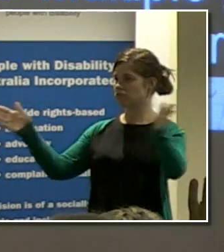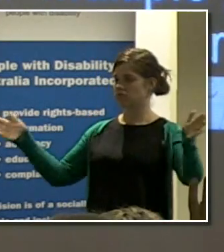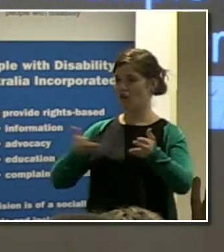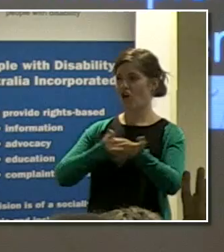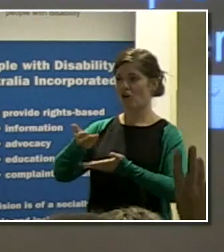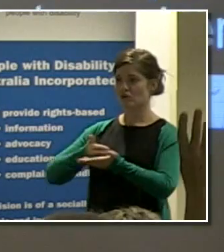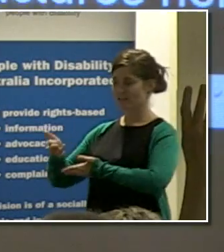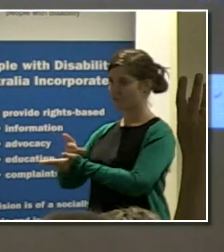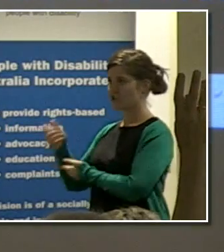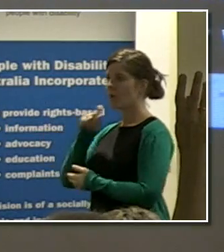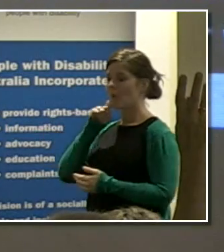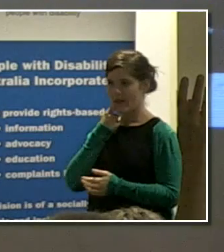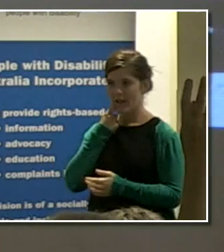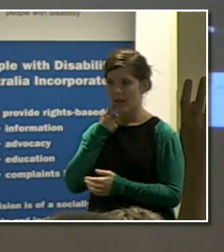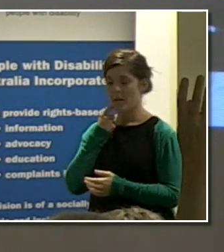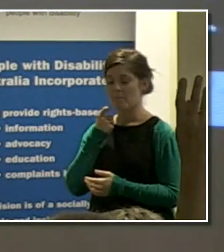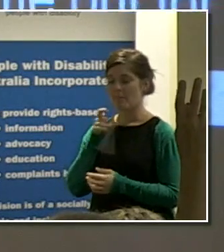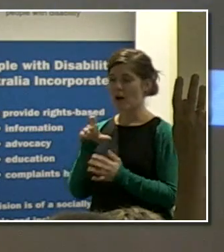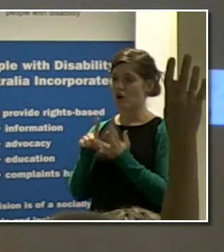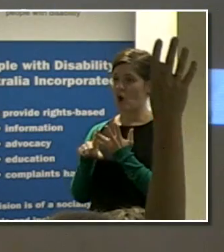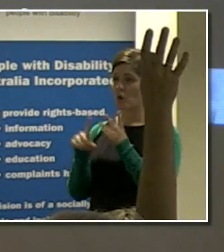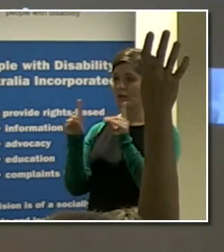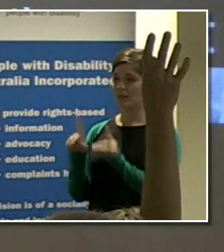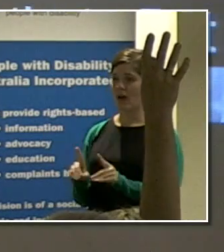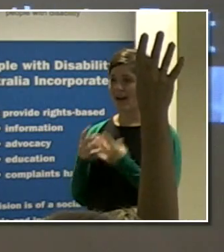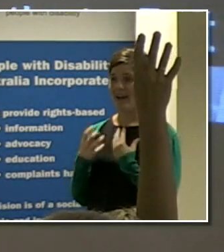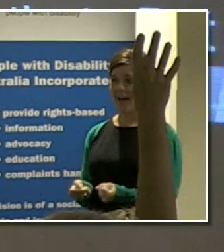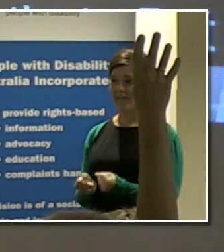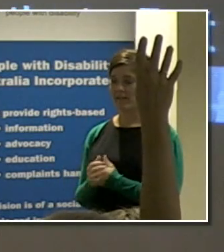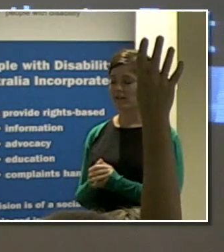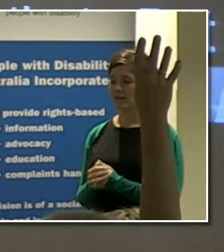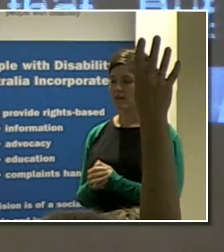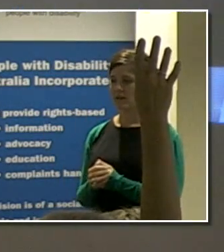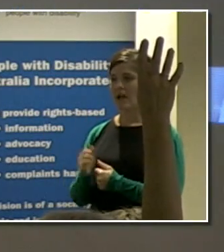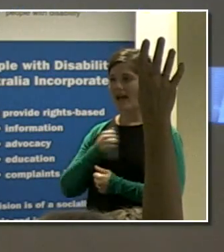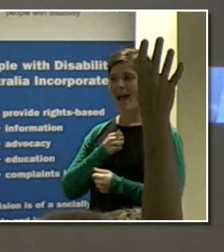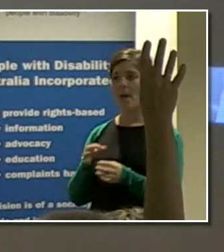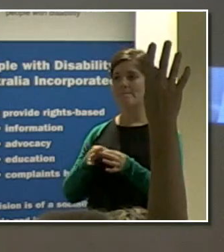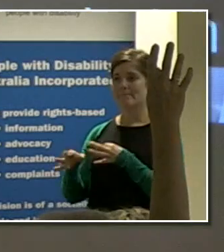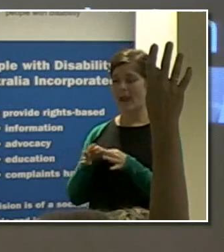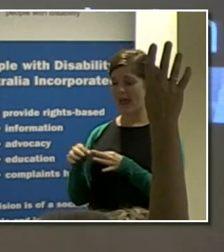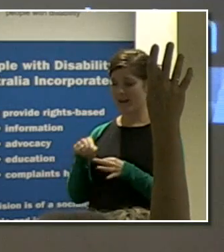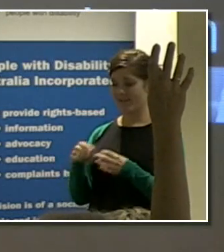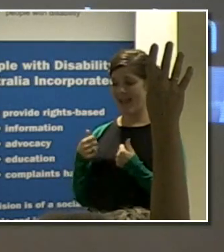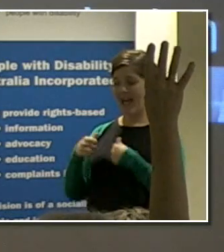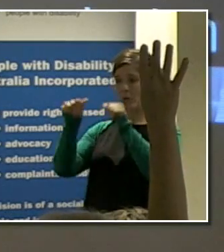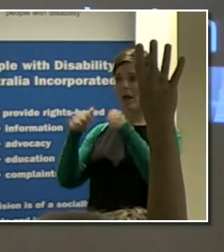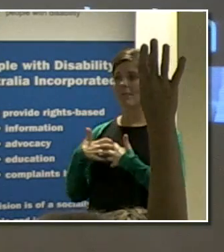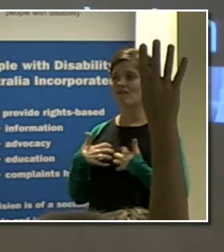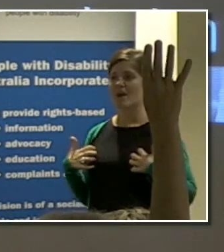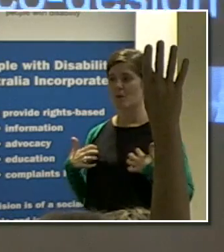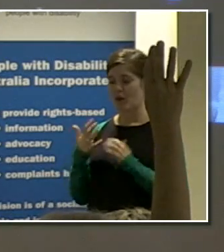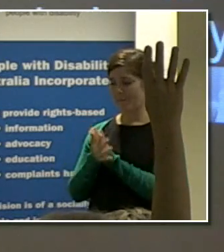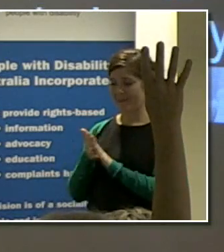but we have done a lot of co-design around that. We've had a lot of input already. Our intention is that that outcome framework will allow us